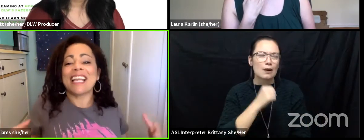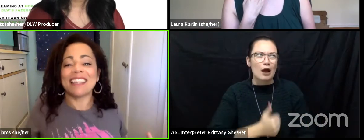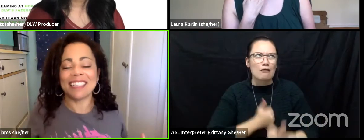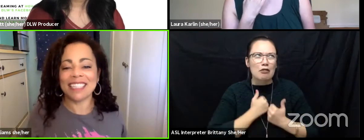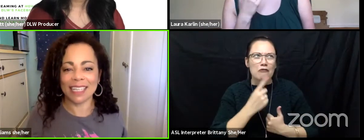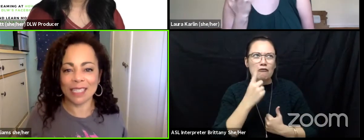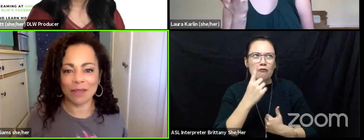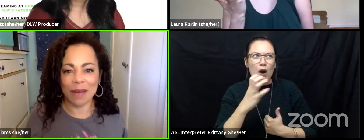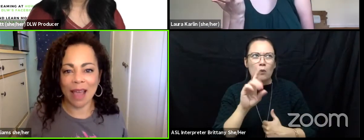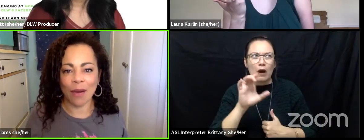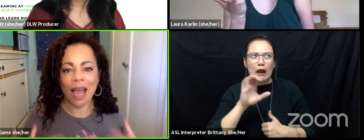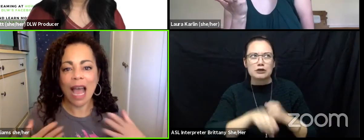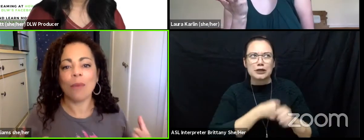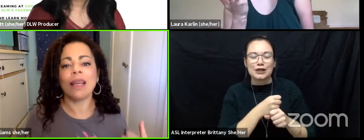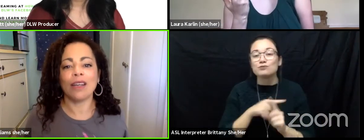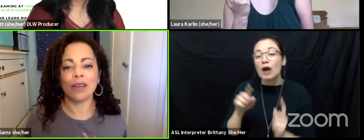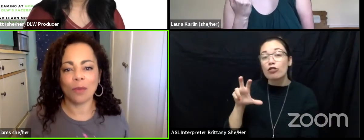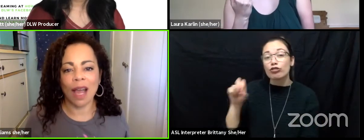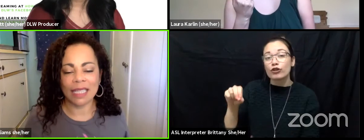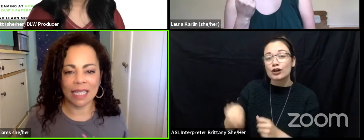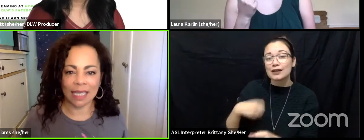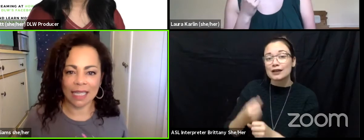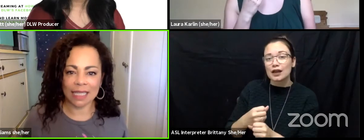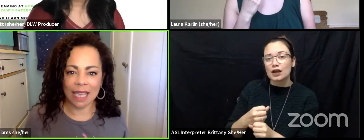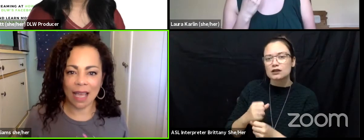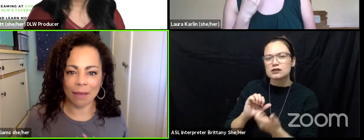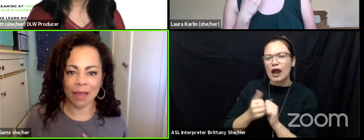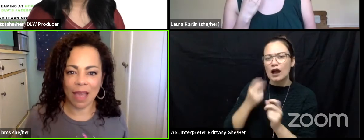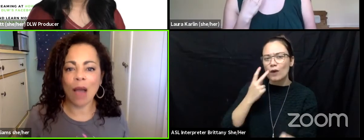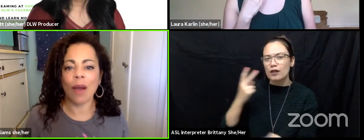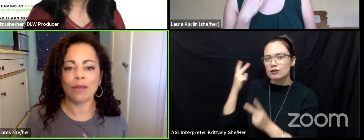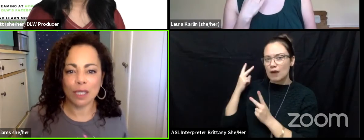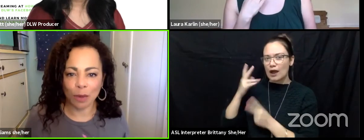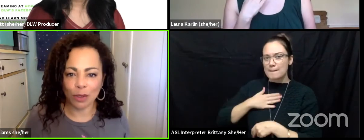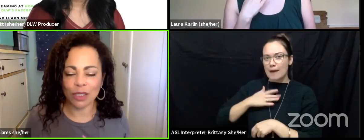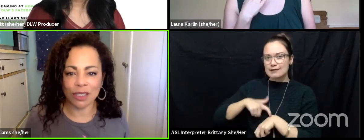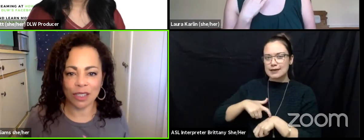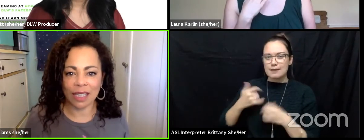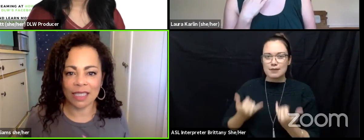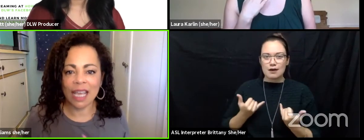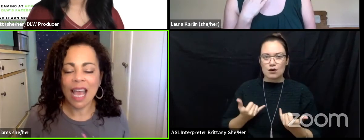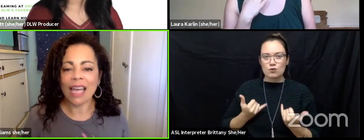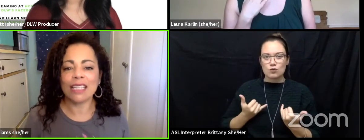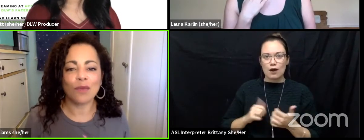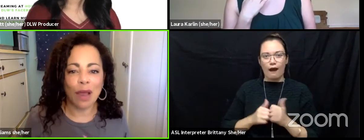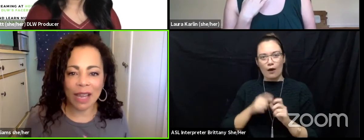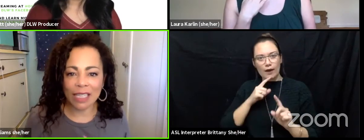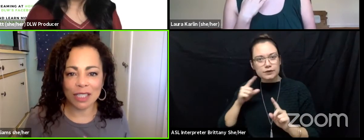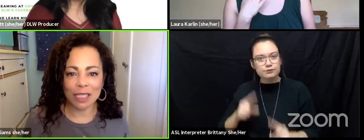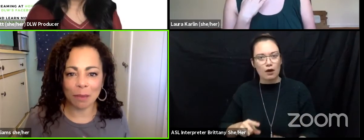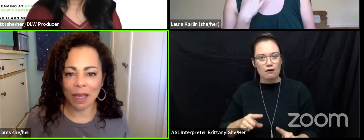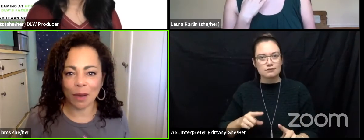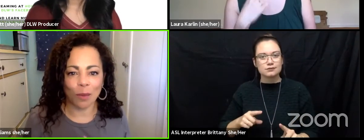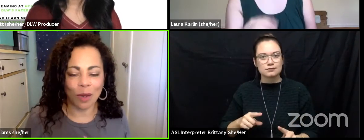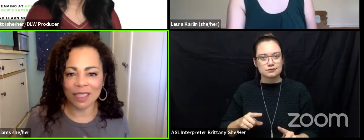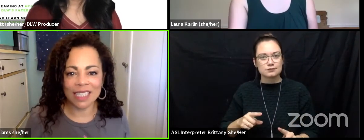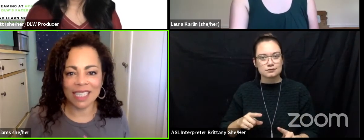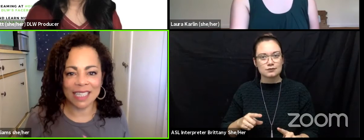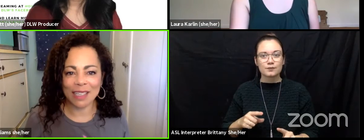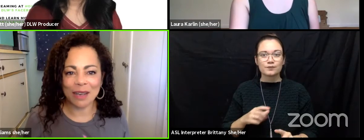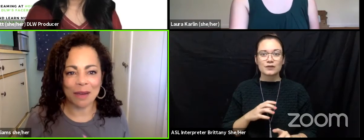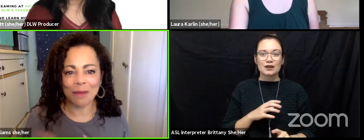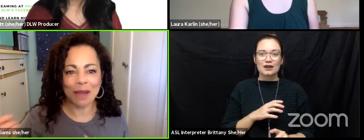let's say in 30 years from now, how will I look at what I did at this time, how I responded to this? And it's very interesting being a